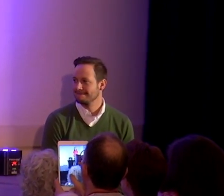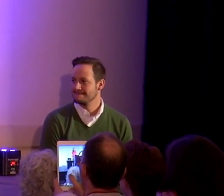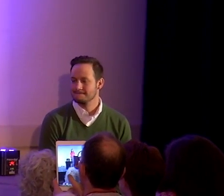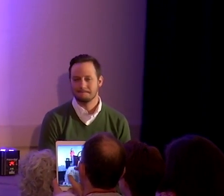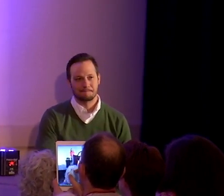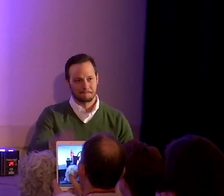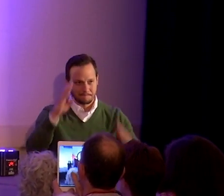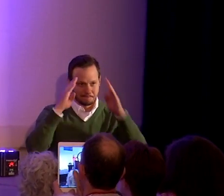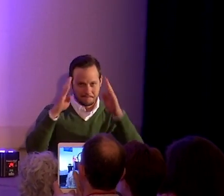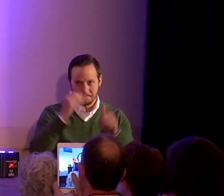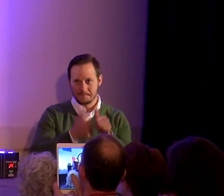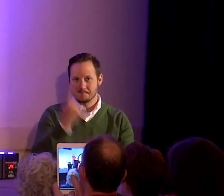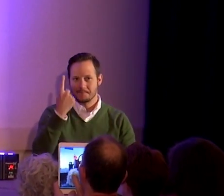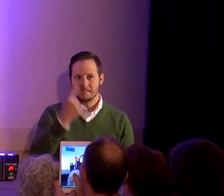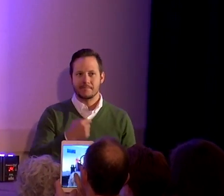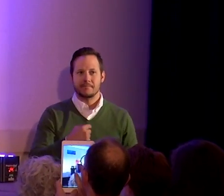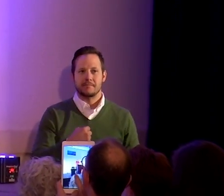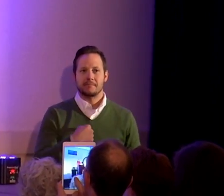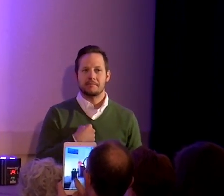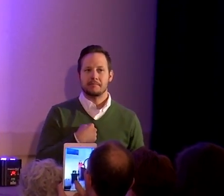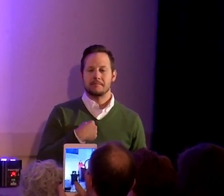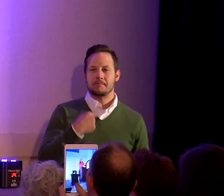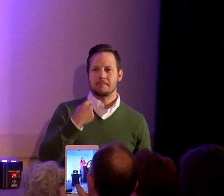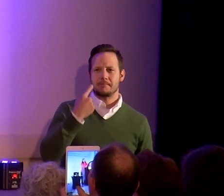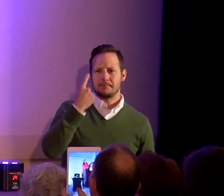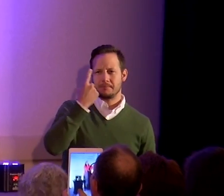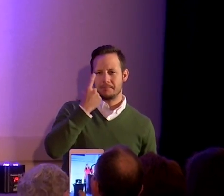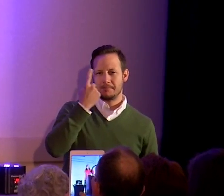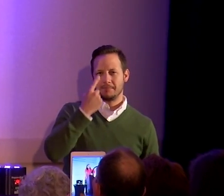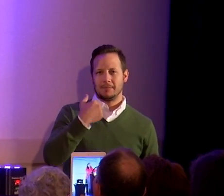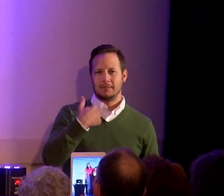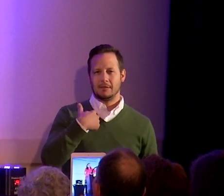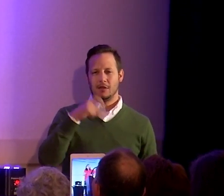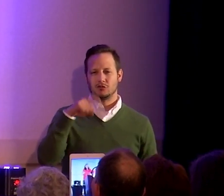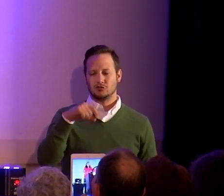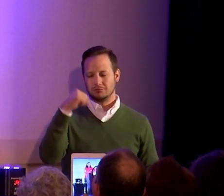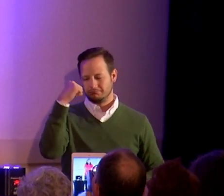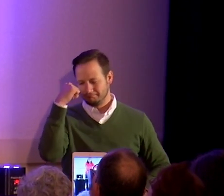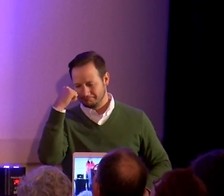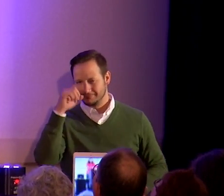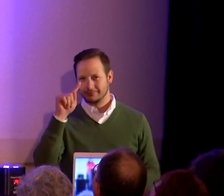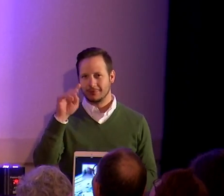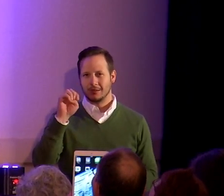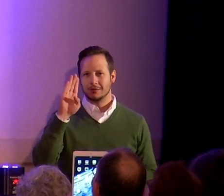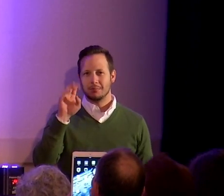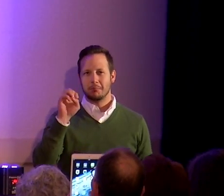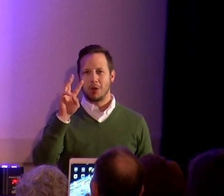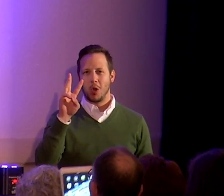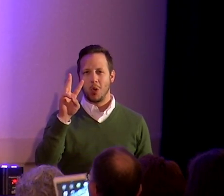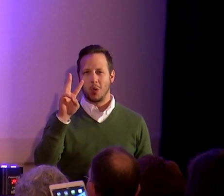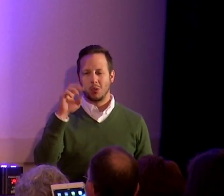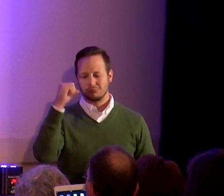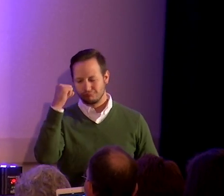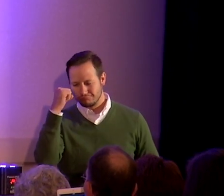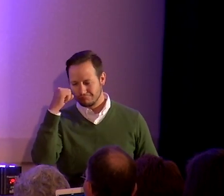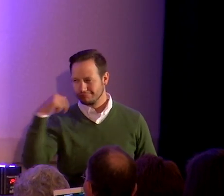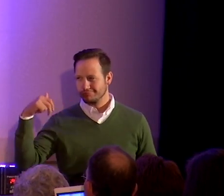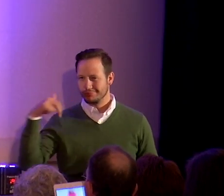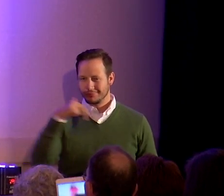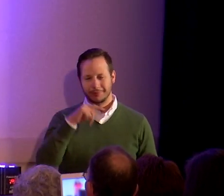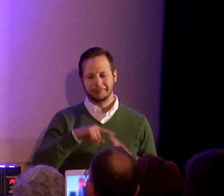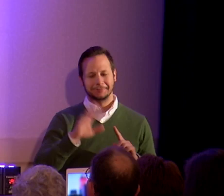Hey, everyone. I thought about T-Bowing on my way up here, but might be the wrong